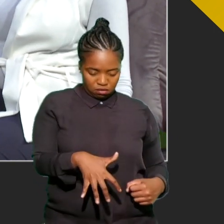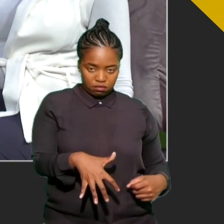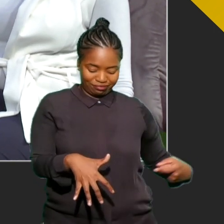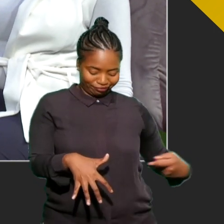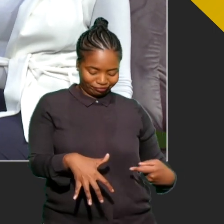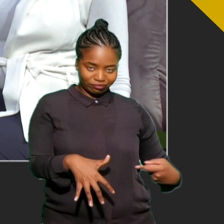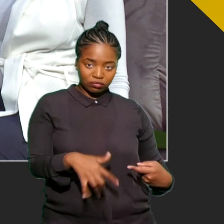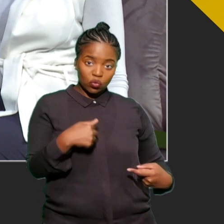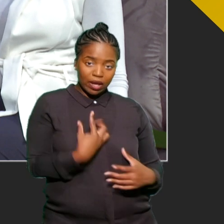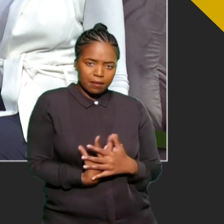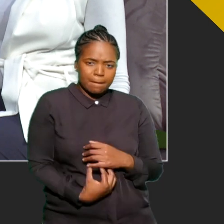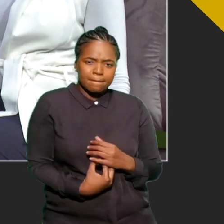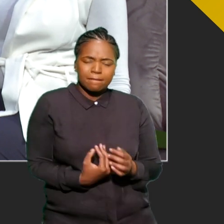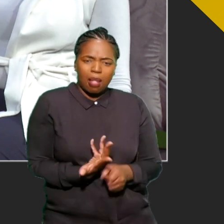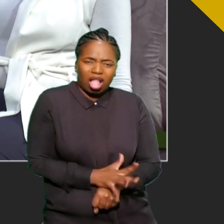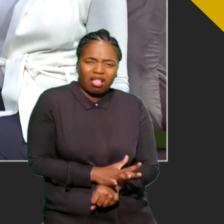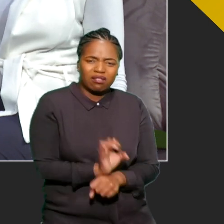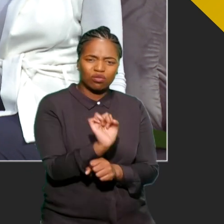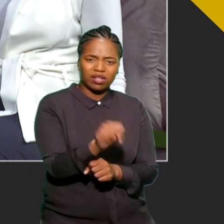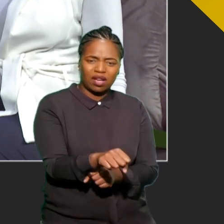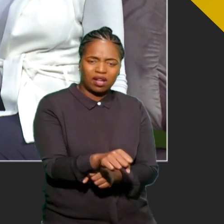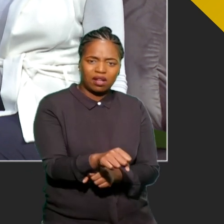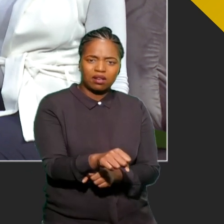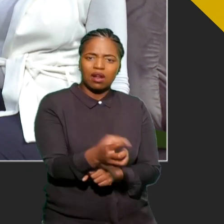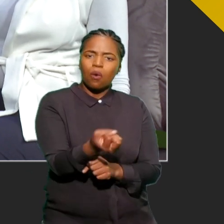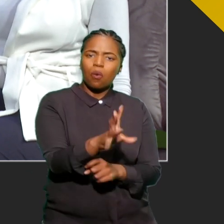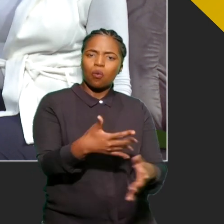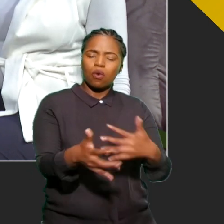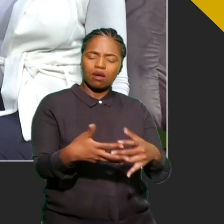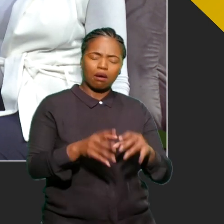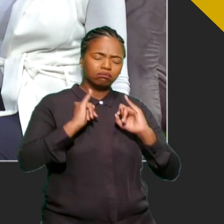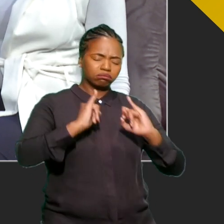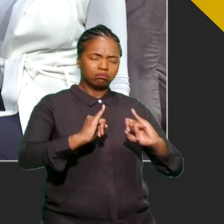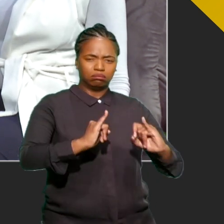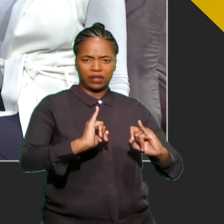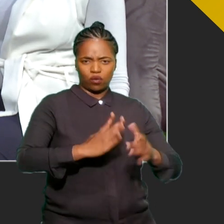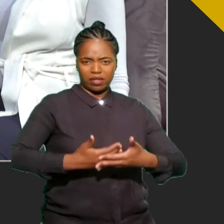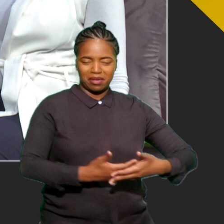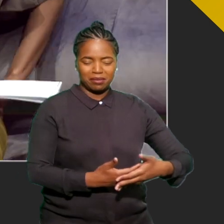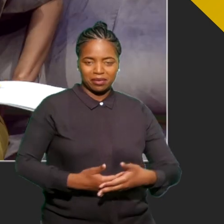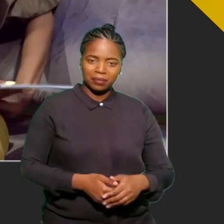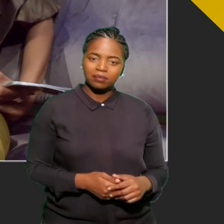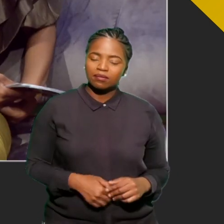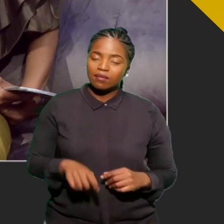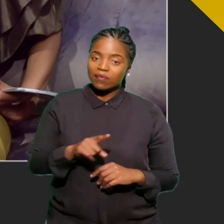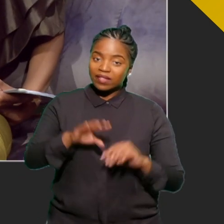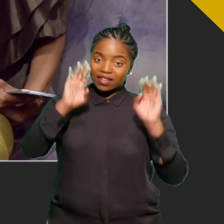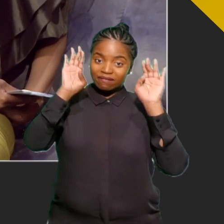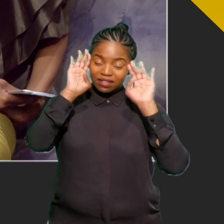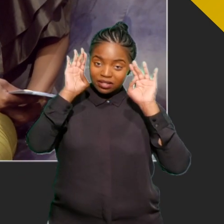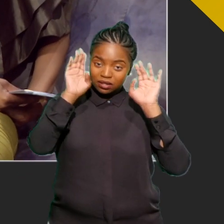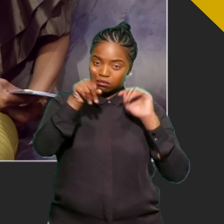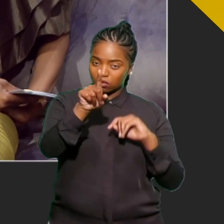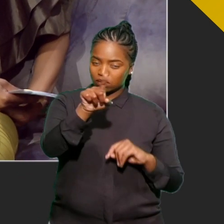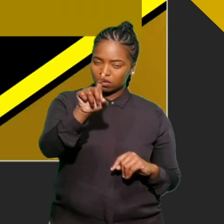have miscarriages. Yes. And preterm labor as well. It's a huge risk. And I Facebook because I